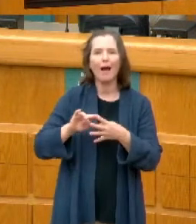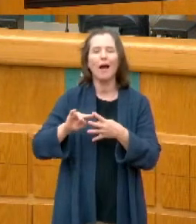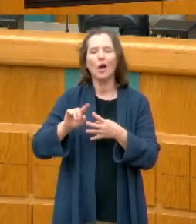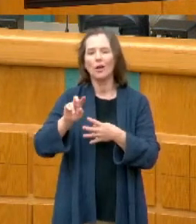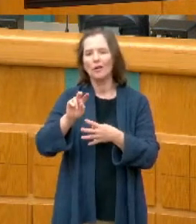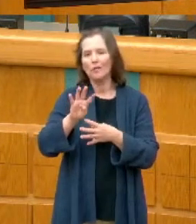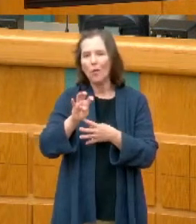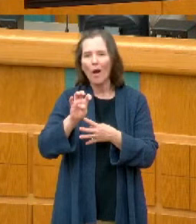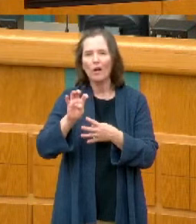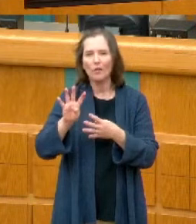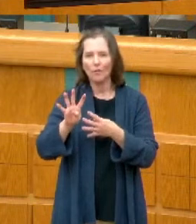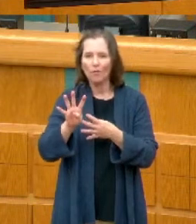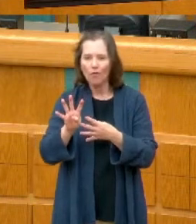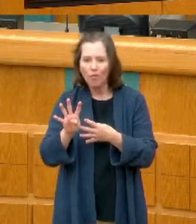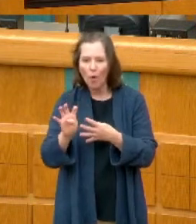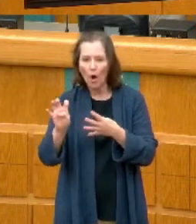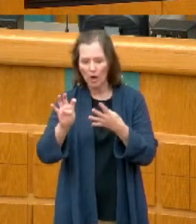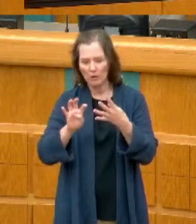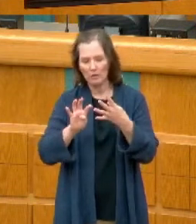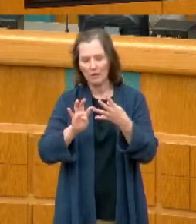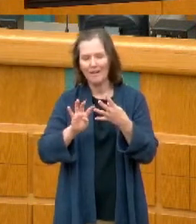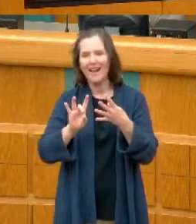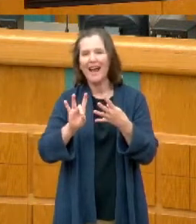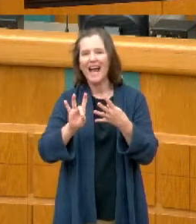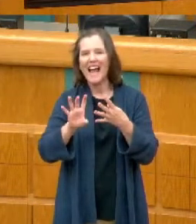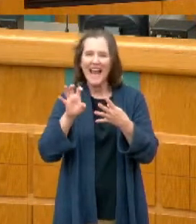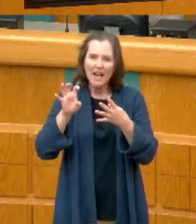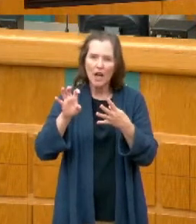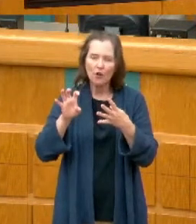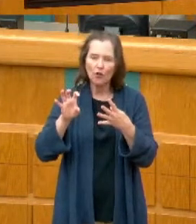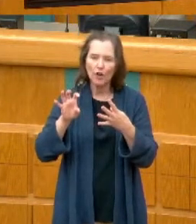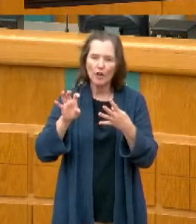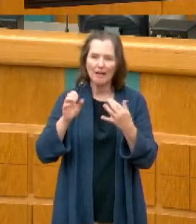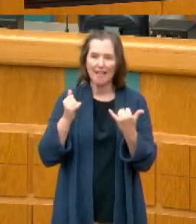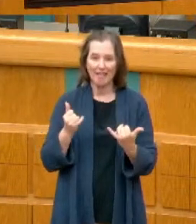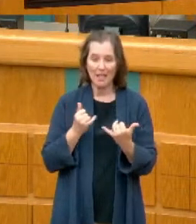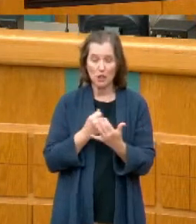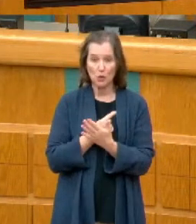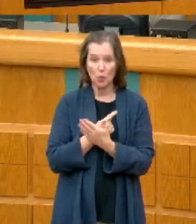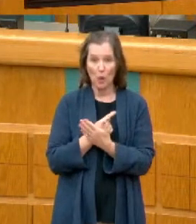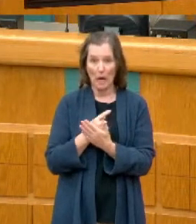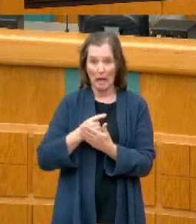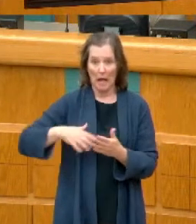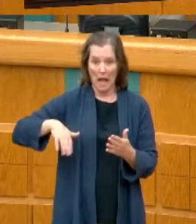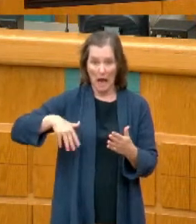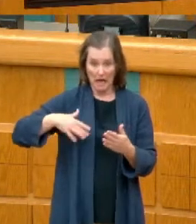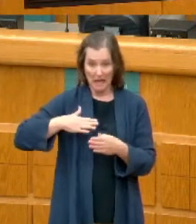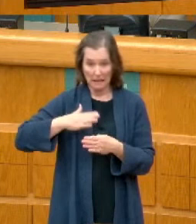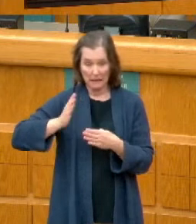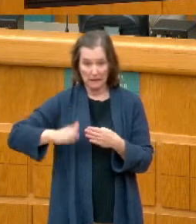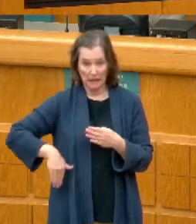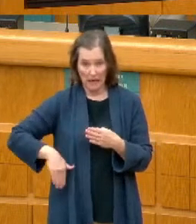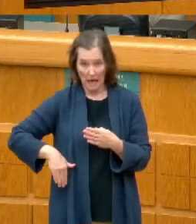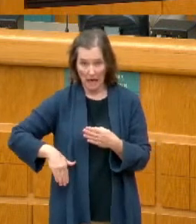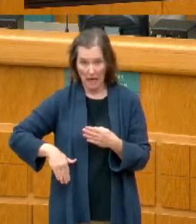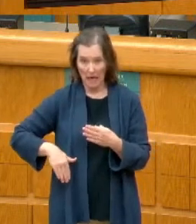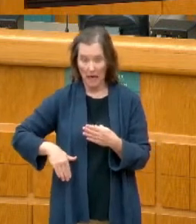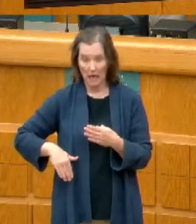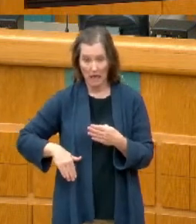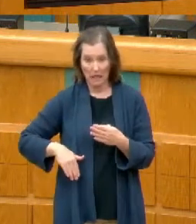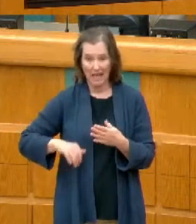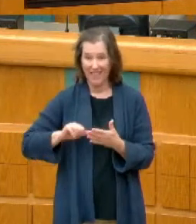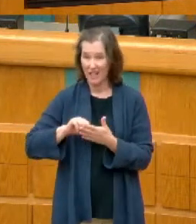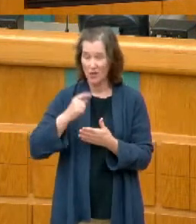go from 400 cases to over 800 cases. And then this week isn't over yet. That's only depicting